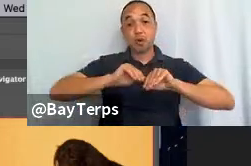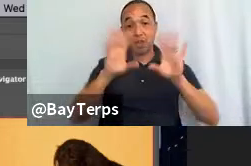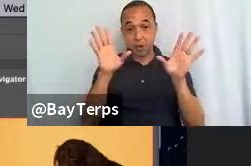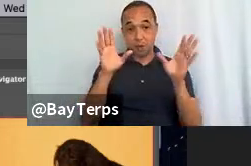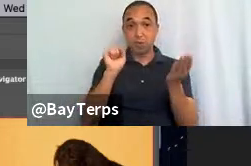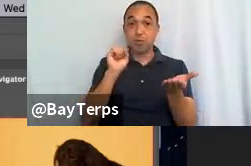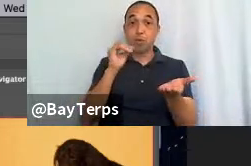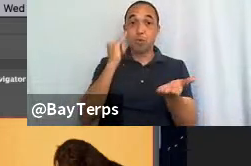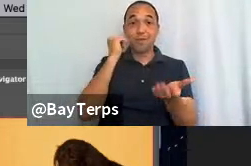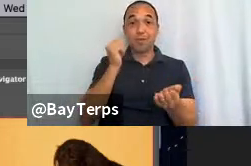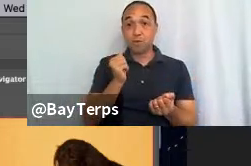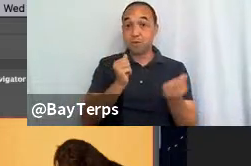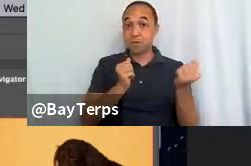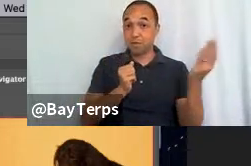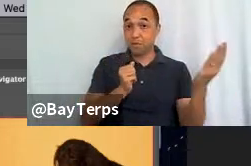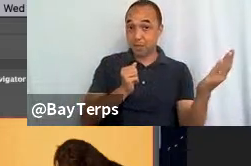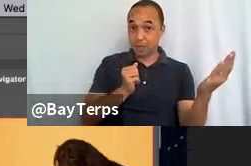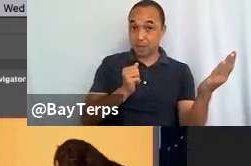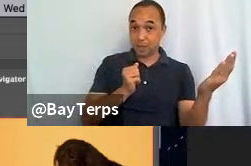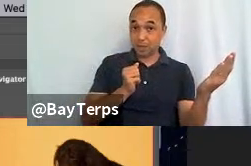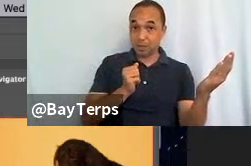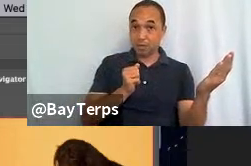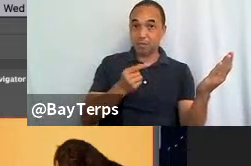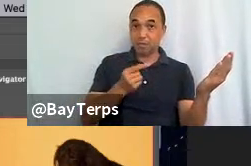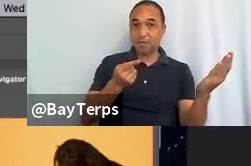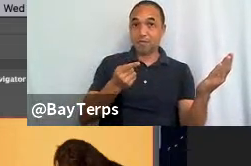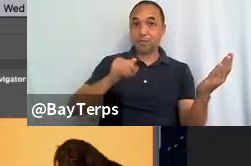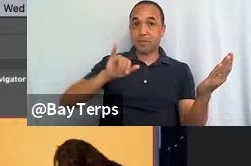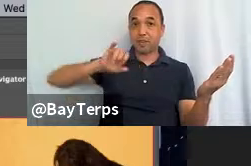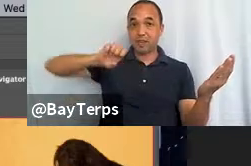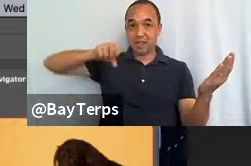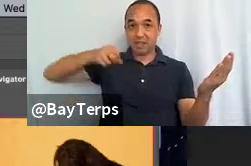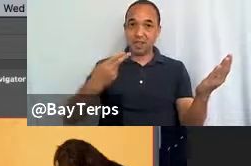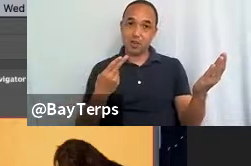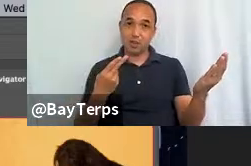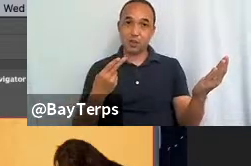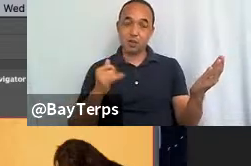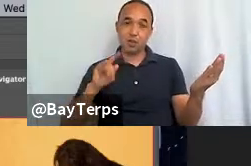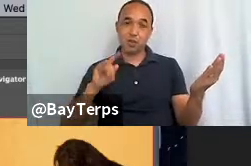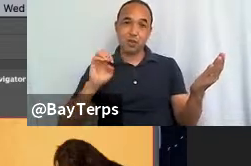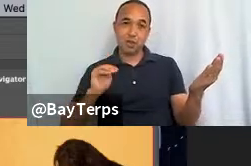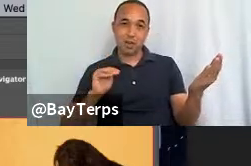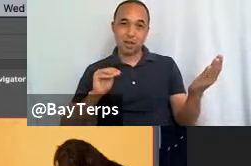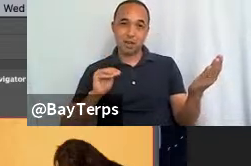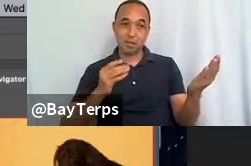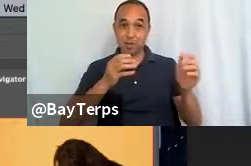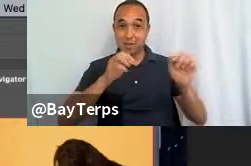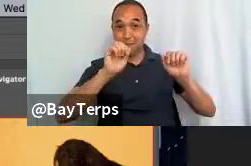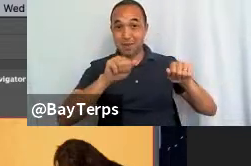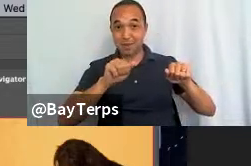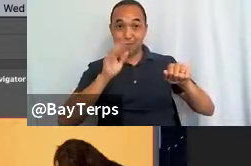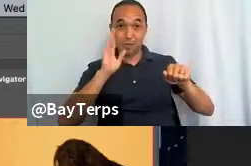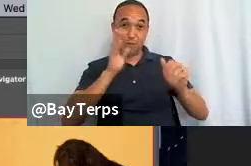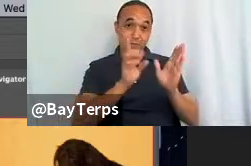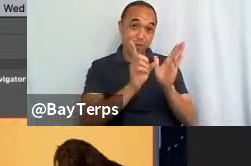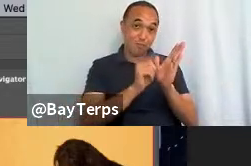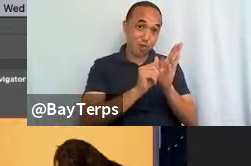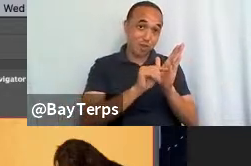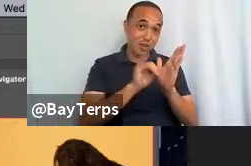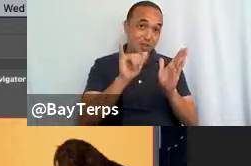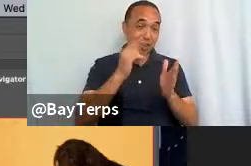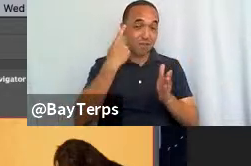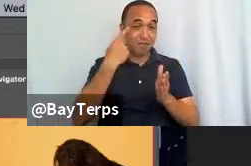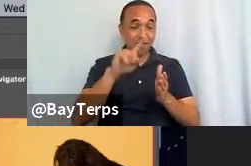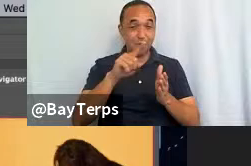you are submitting something like GISH items where there's a possibility that they could be printed like in the coffee table